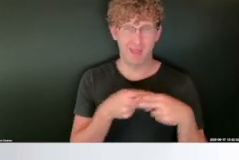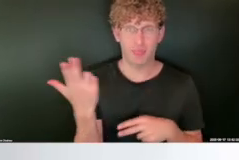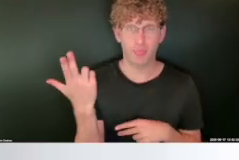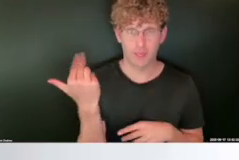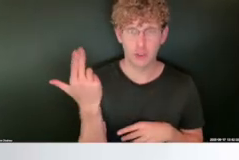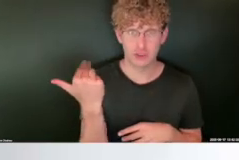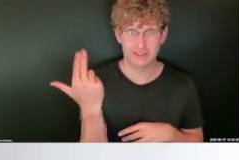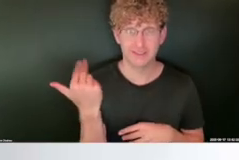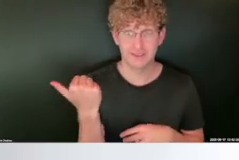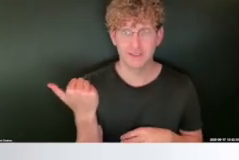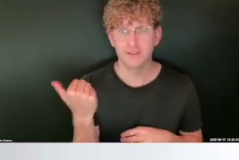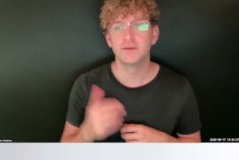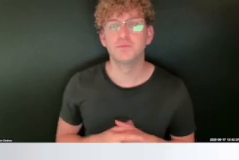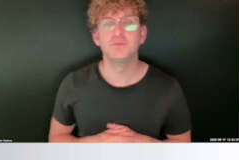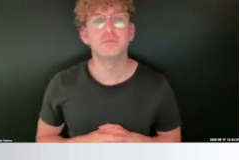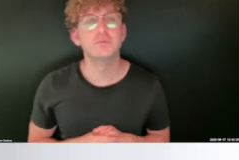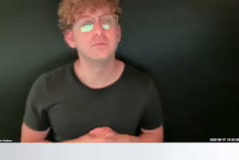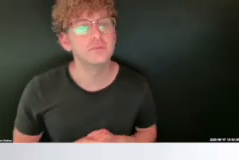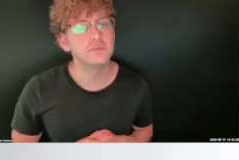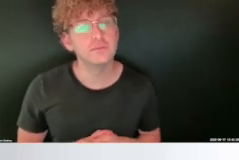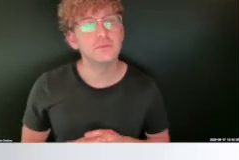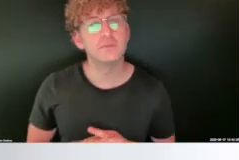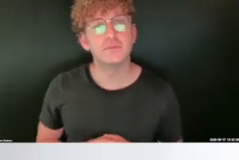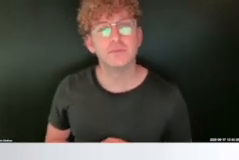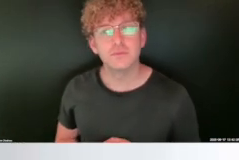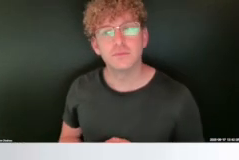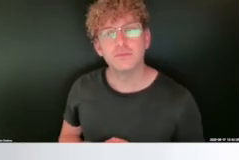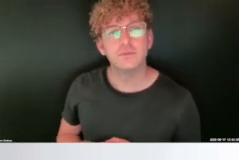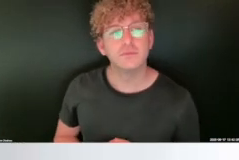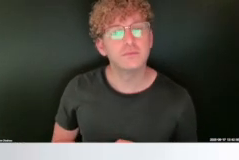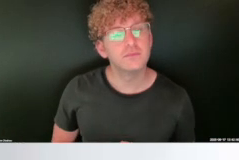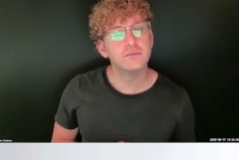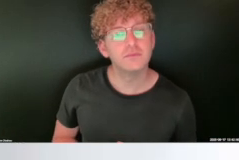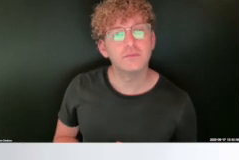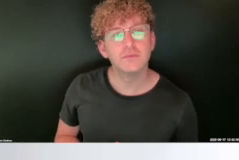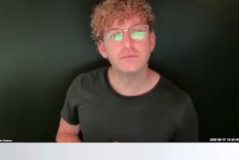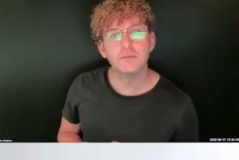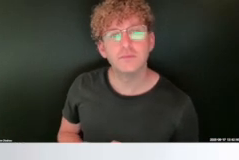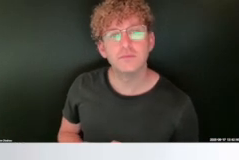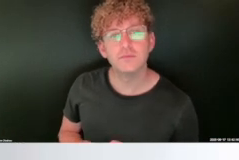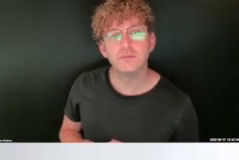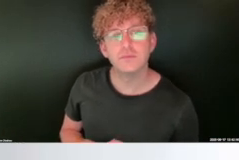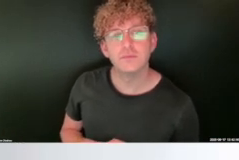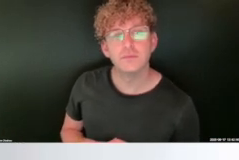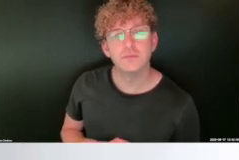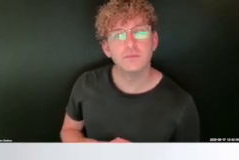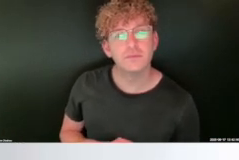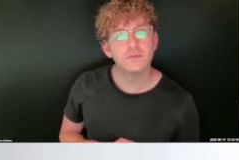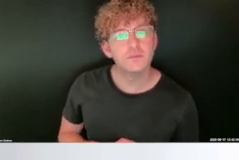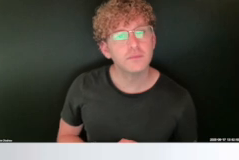the second, I'll call it like the bullet toward the end that says no proposed funding.